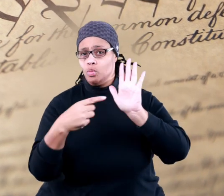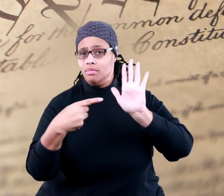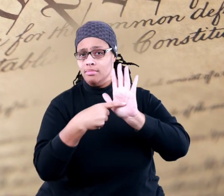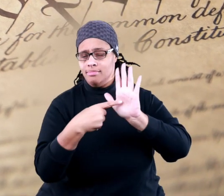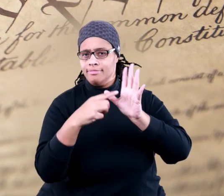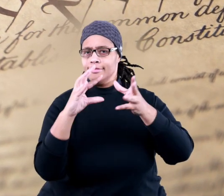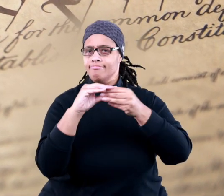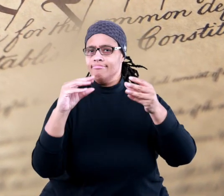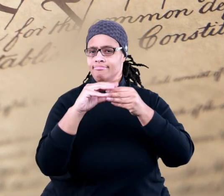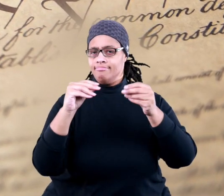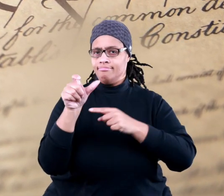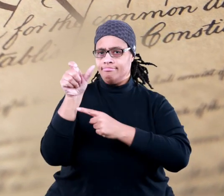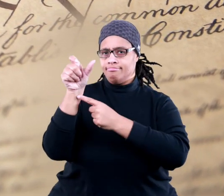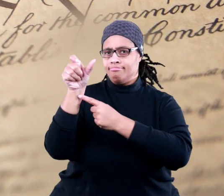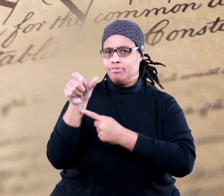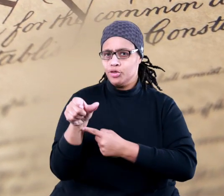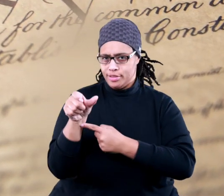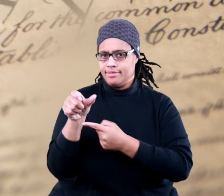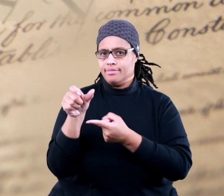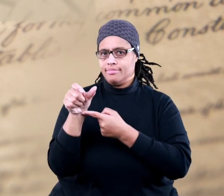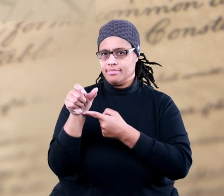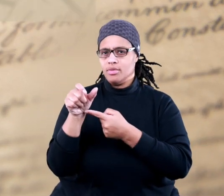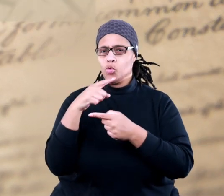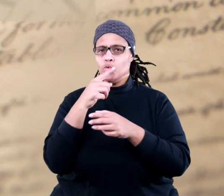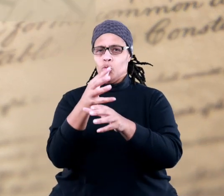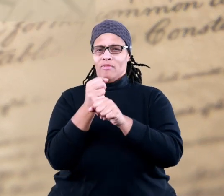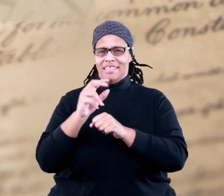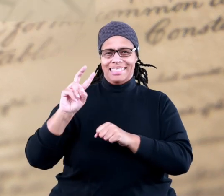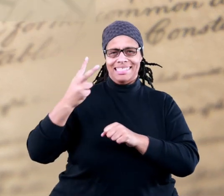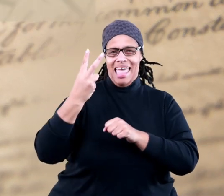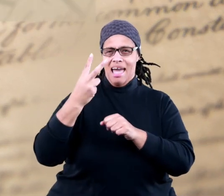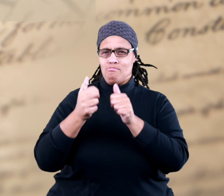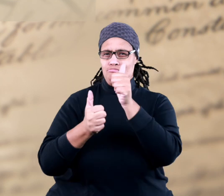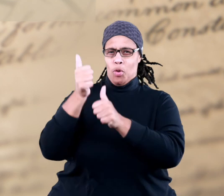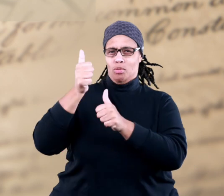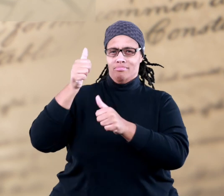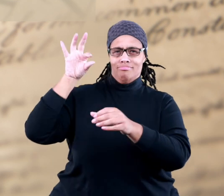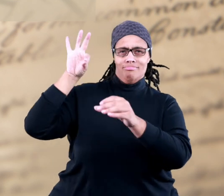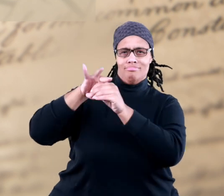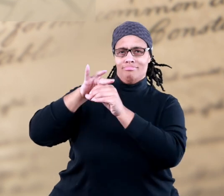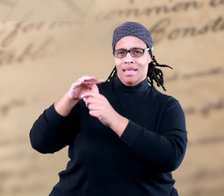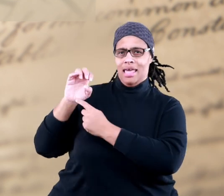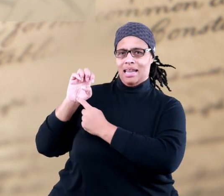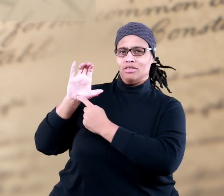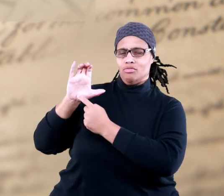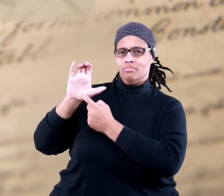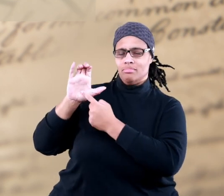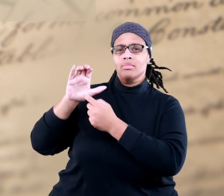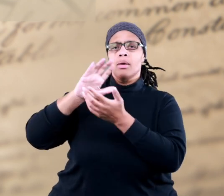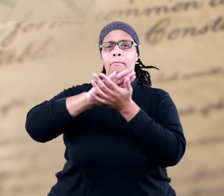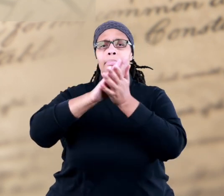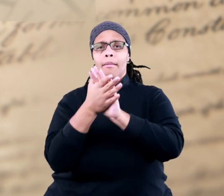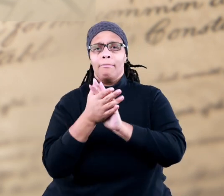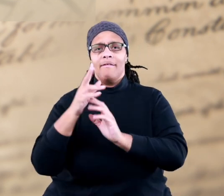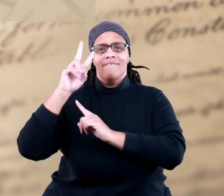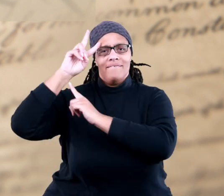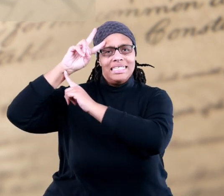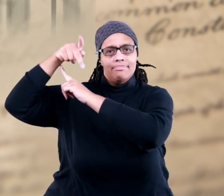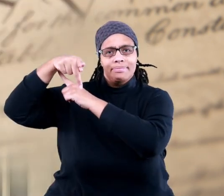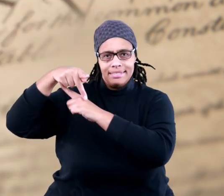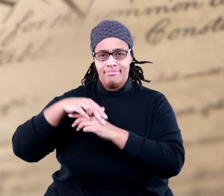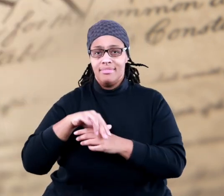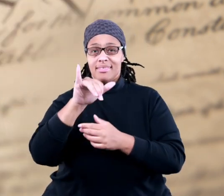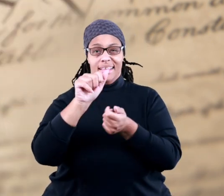Initially, the Constitution also said that the person who received the second most Electoral College votes would become the vice